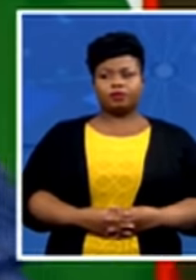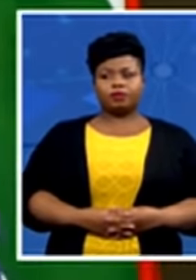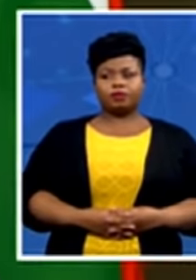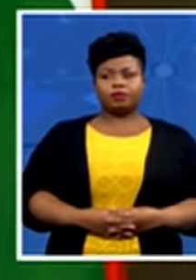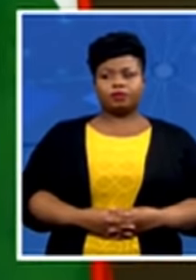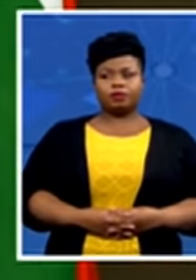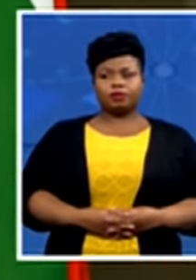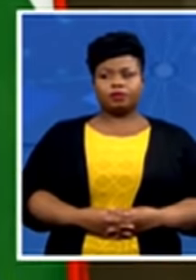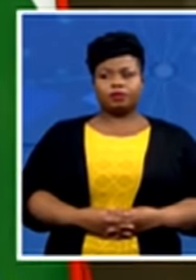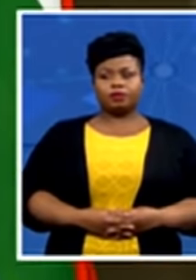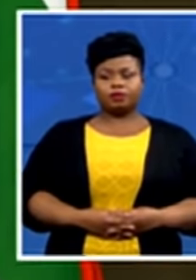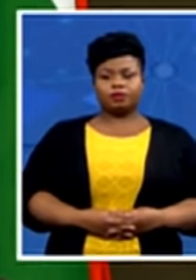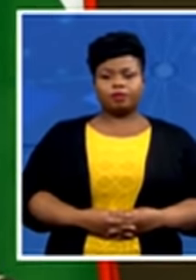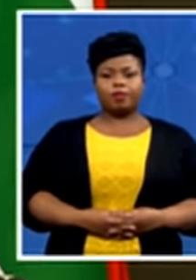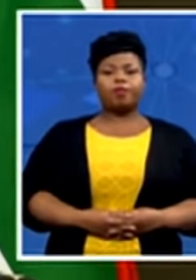Okay.